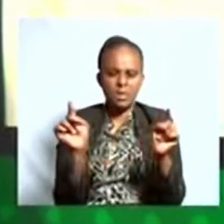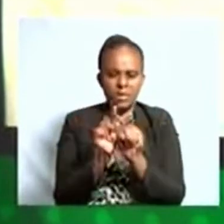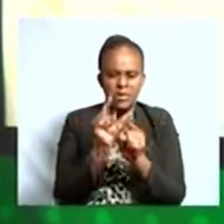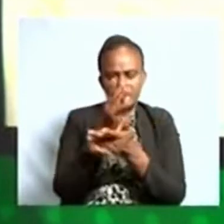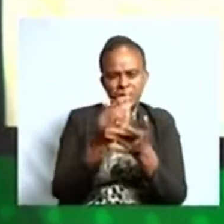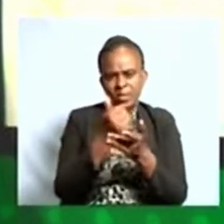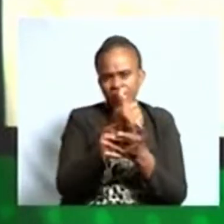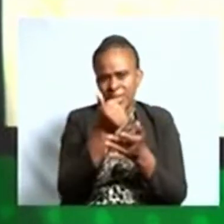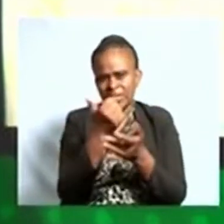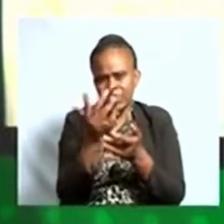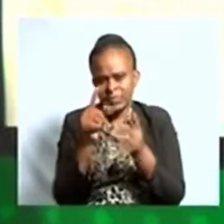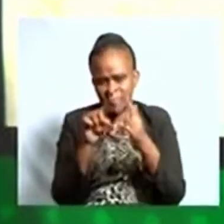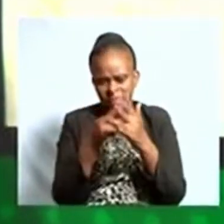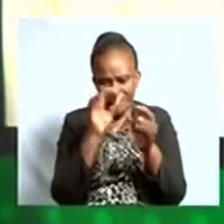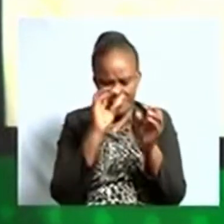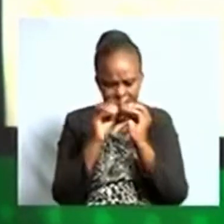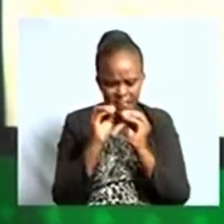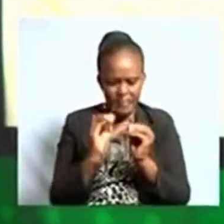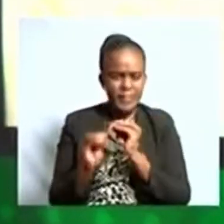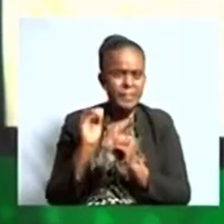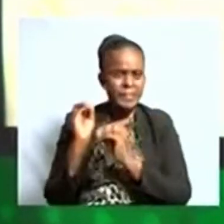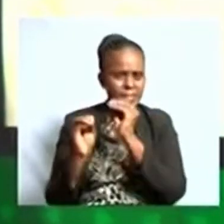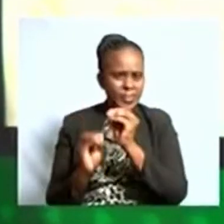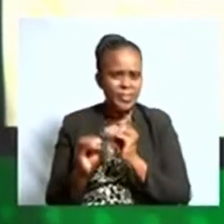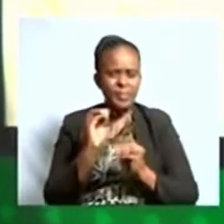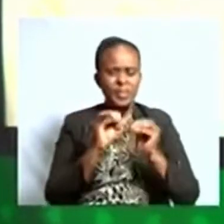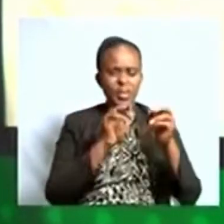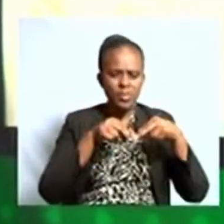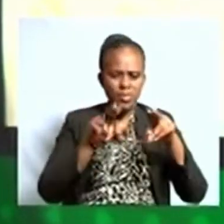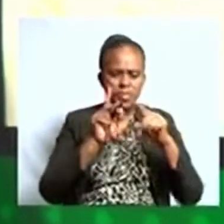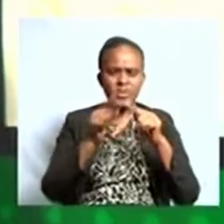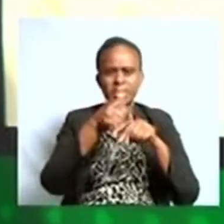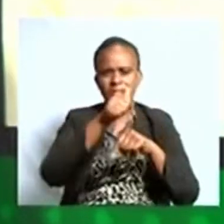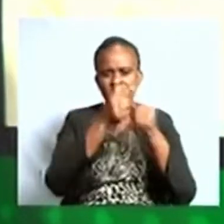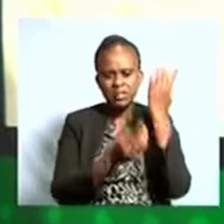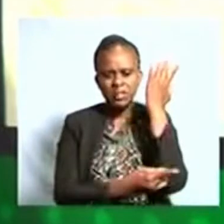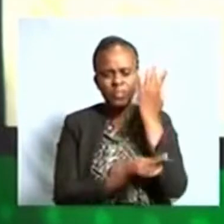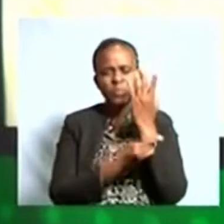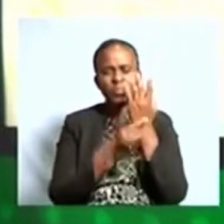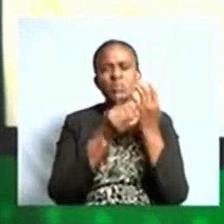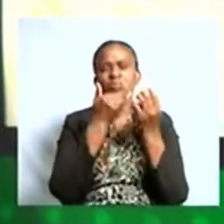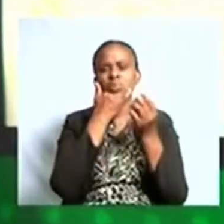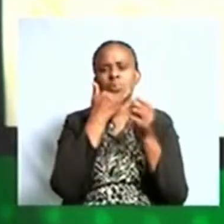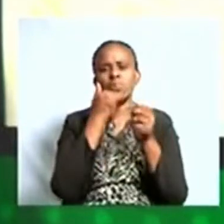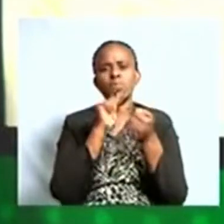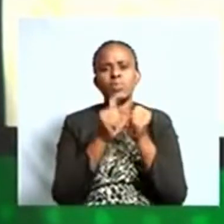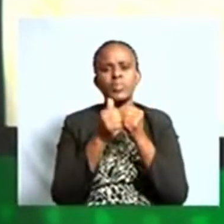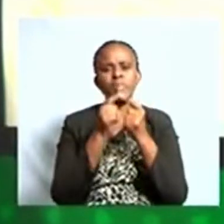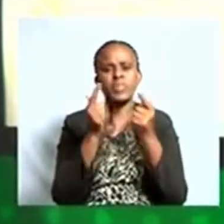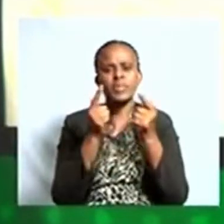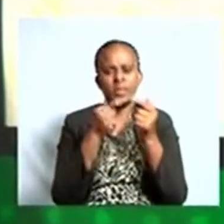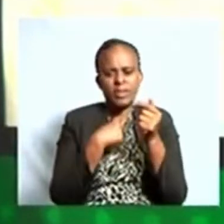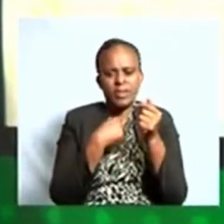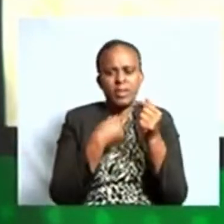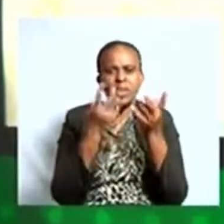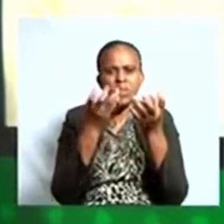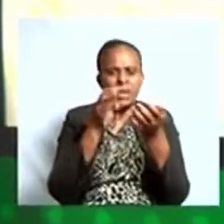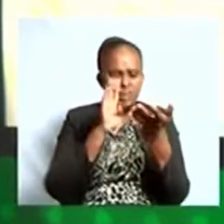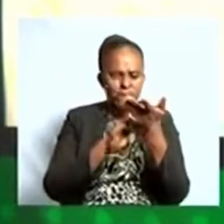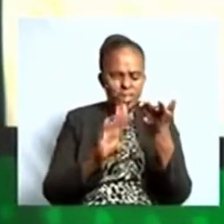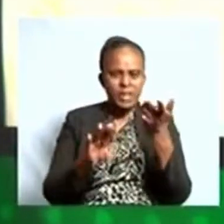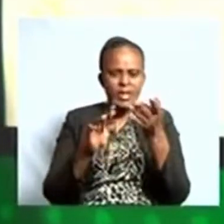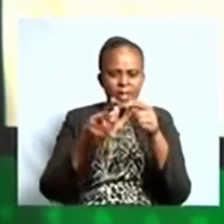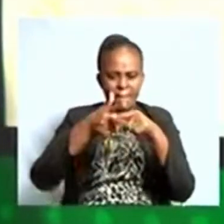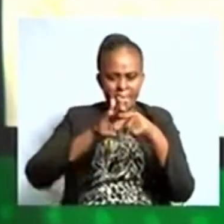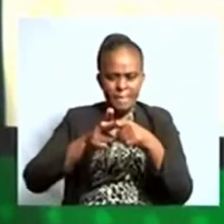asphalt to start mending the potholes, but the compactor had developed a fault. I want to believe that it has been